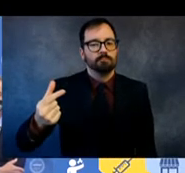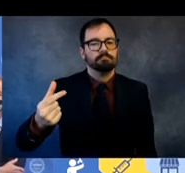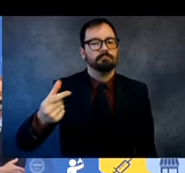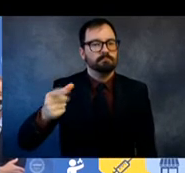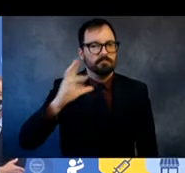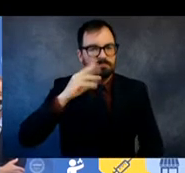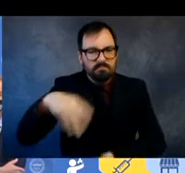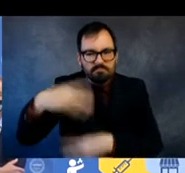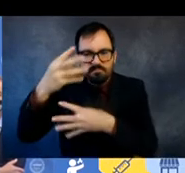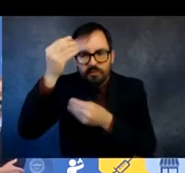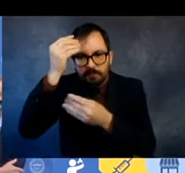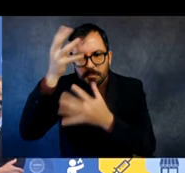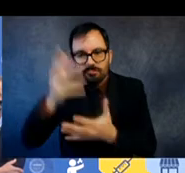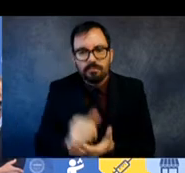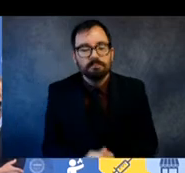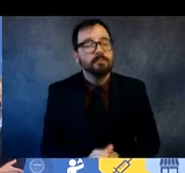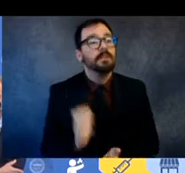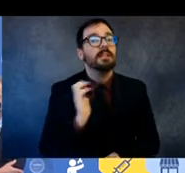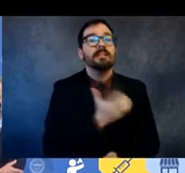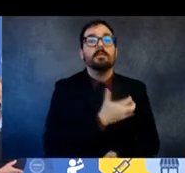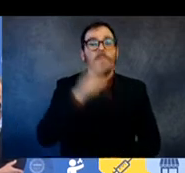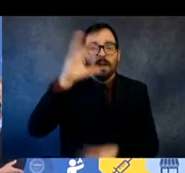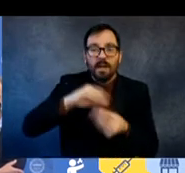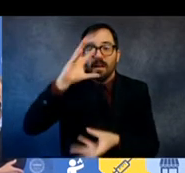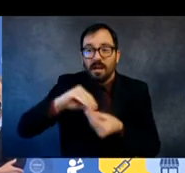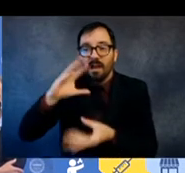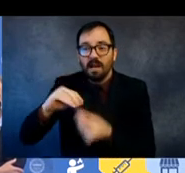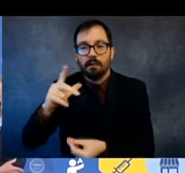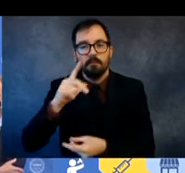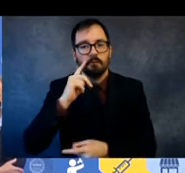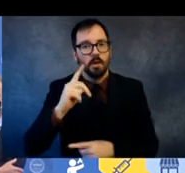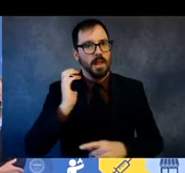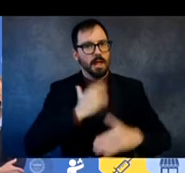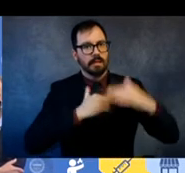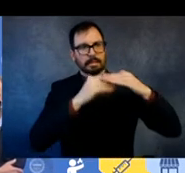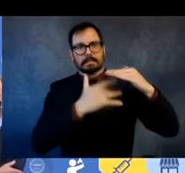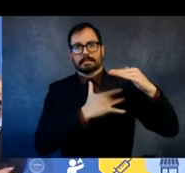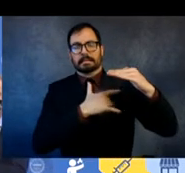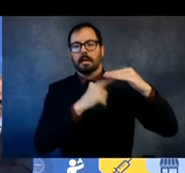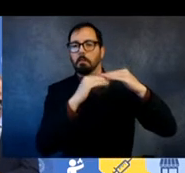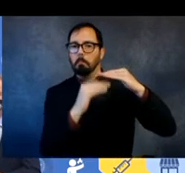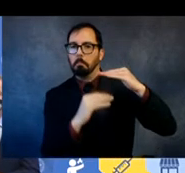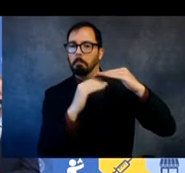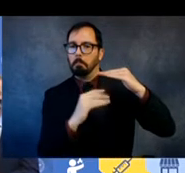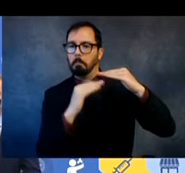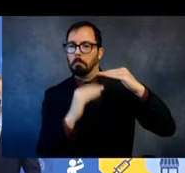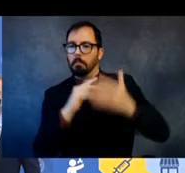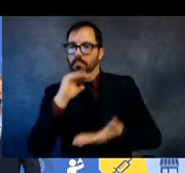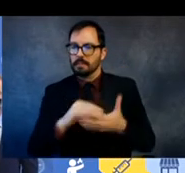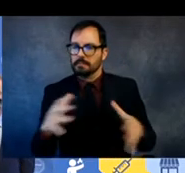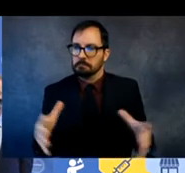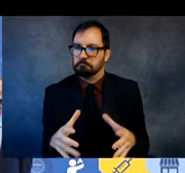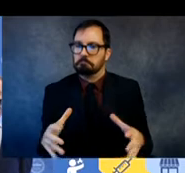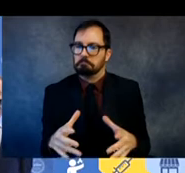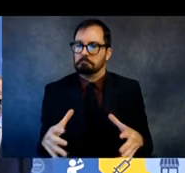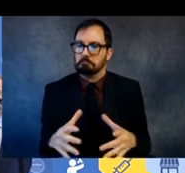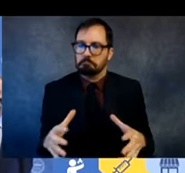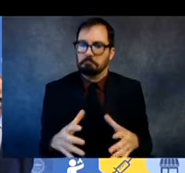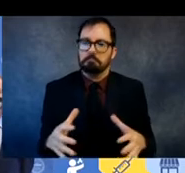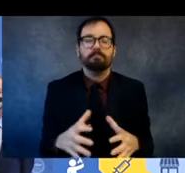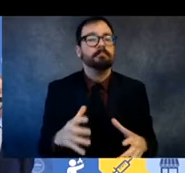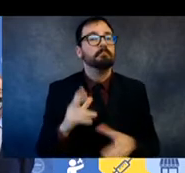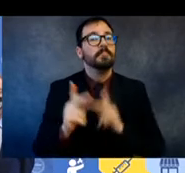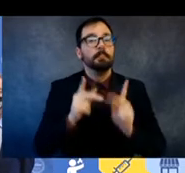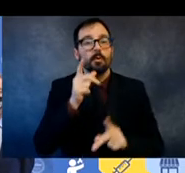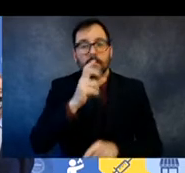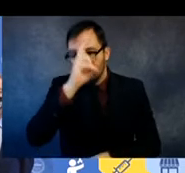bphc.org. Our case numbers have stayed below our thresholds for concern for several weeks here. The numbers of people hospitalized